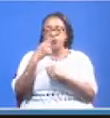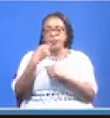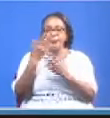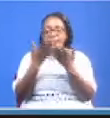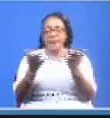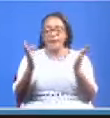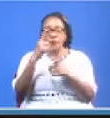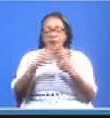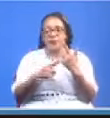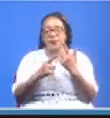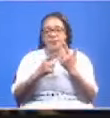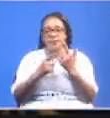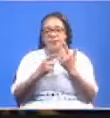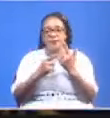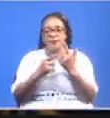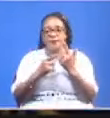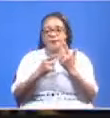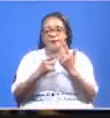for 1 year.